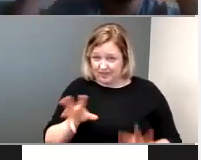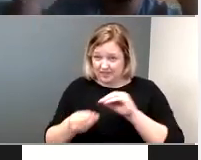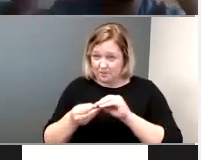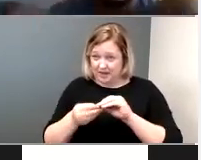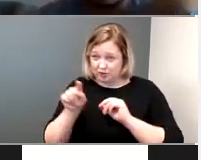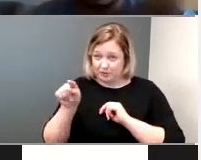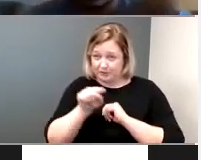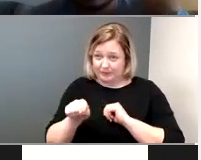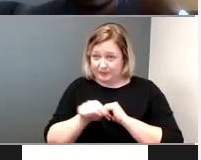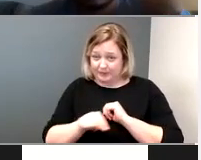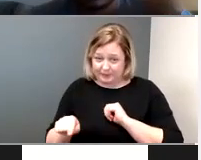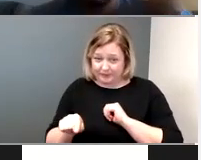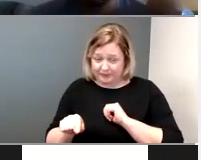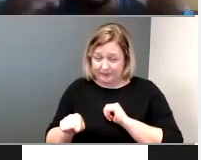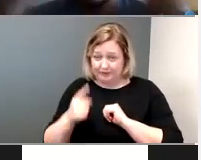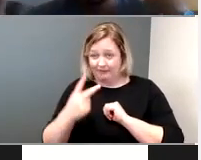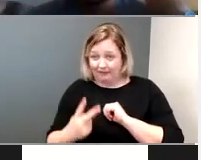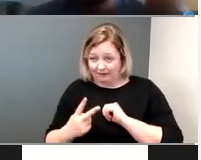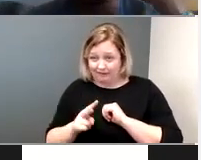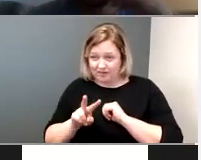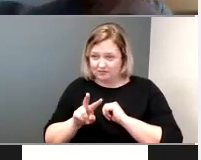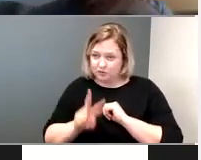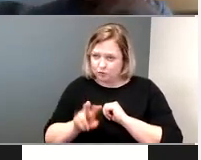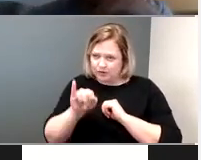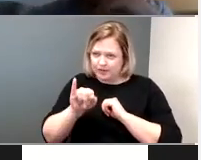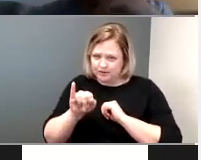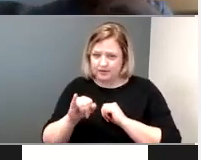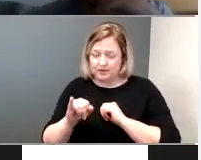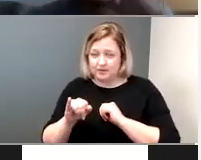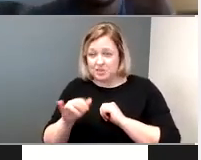will tend to n, or will be approximately equal to n.